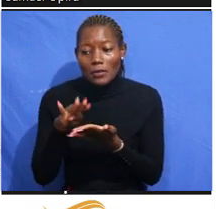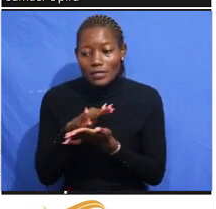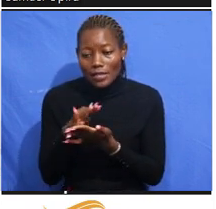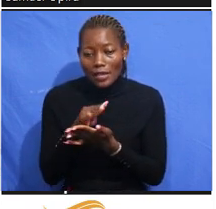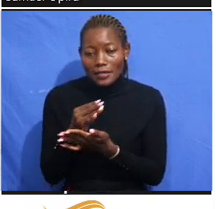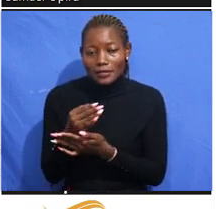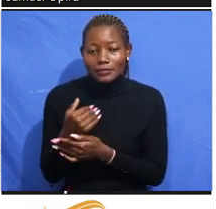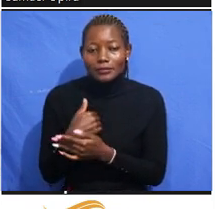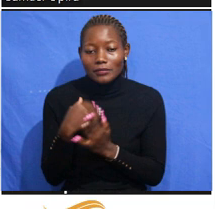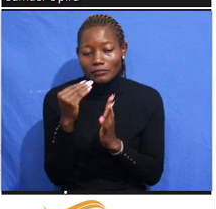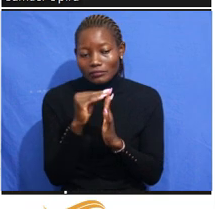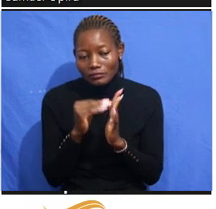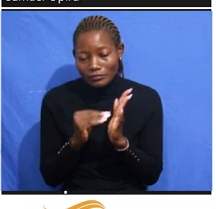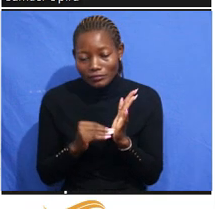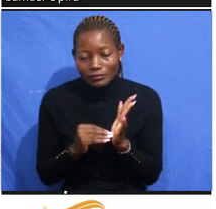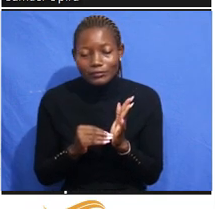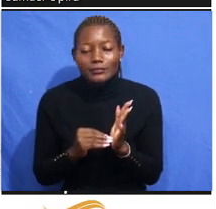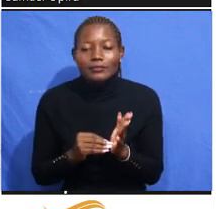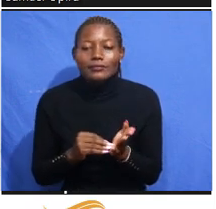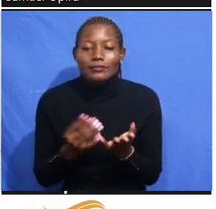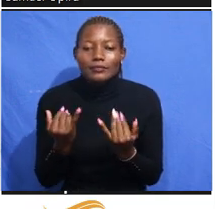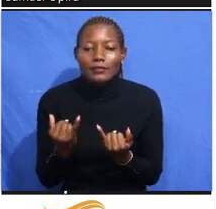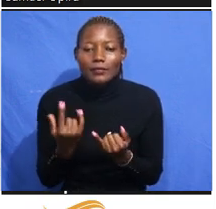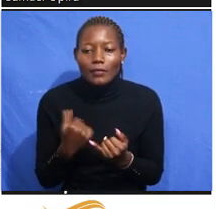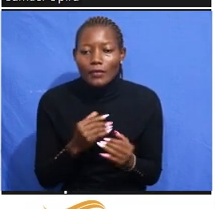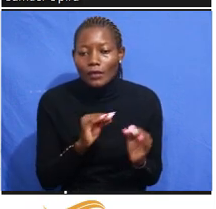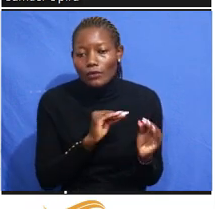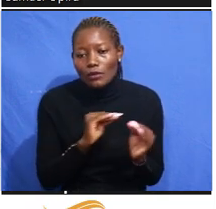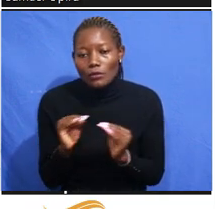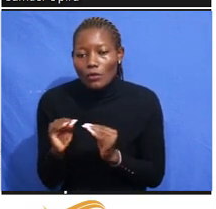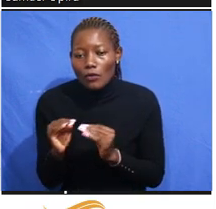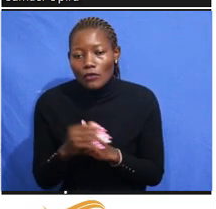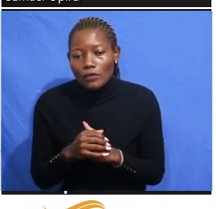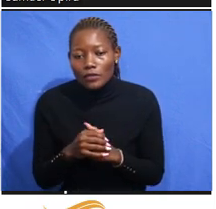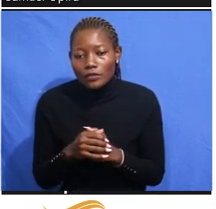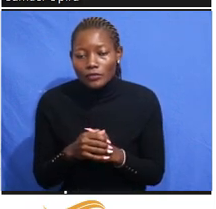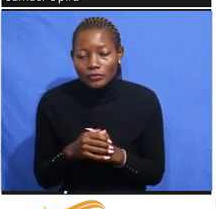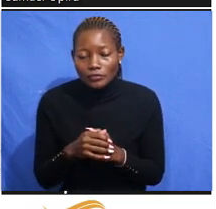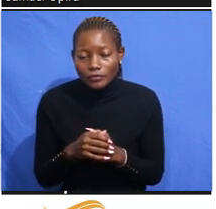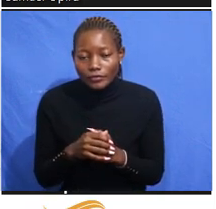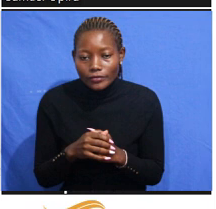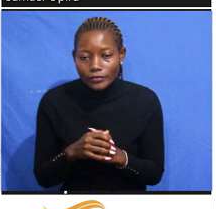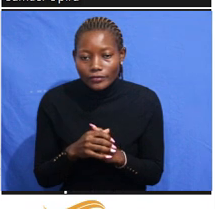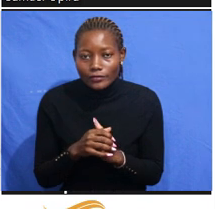am. So straight away we move to the course objectives. Now,